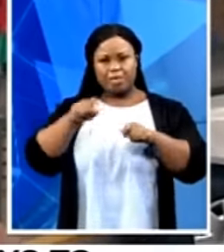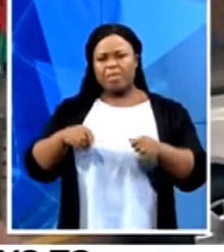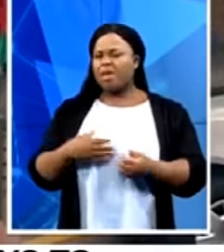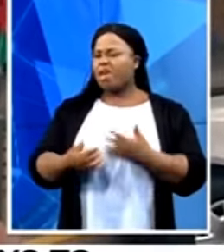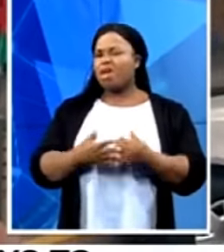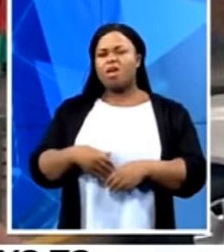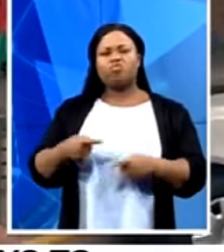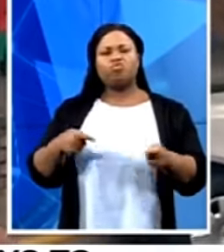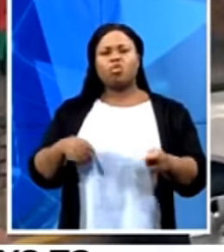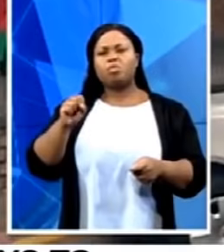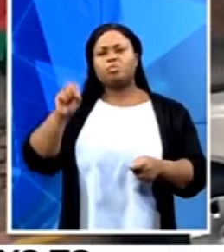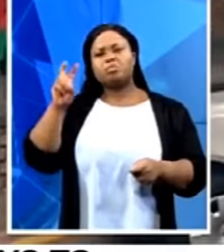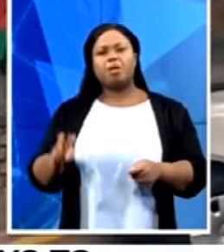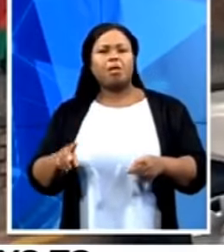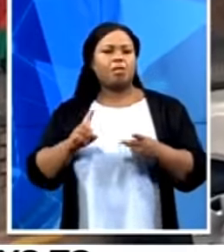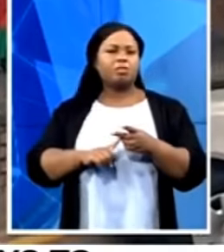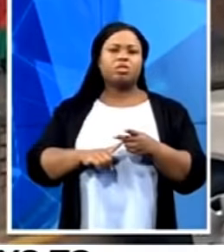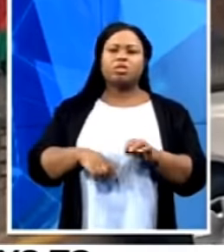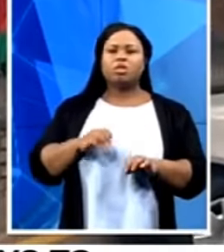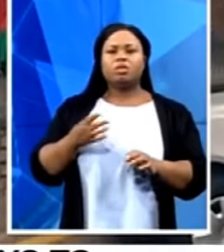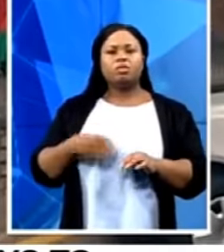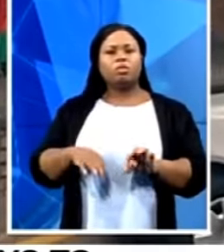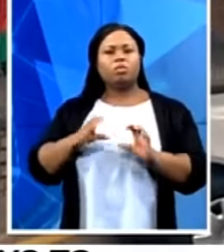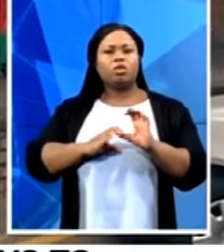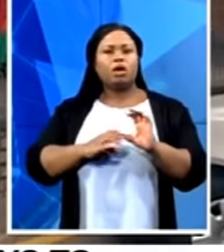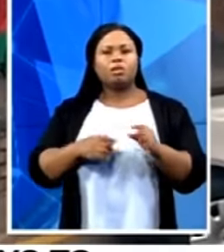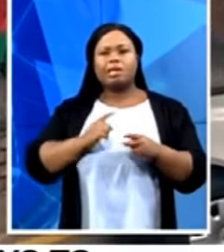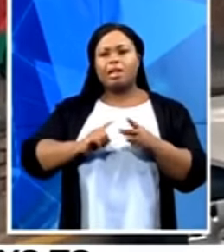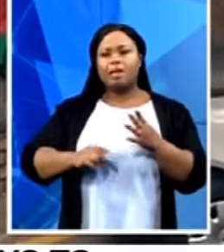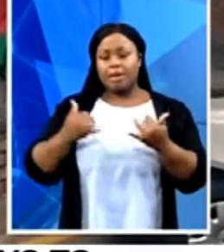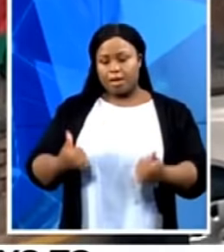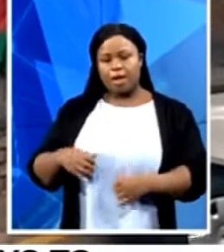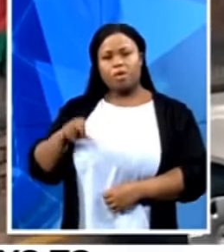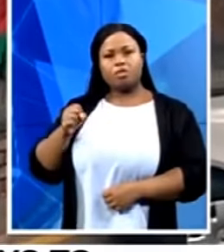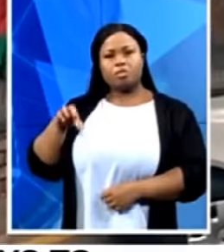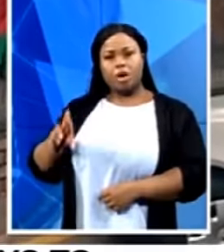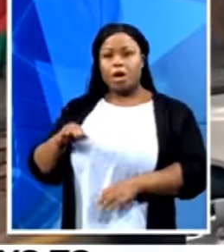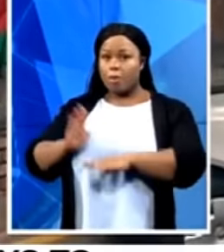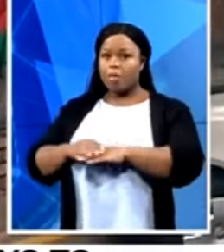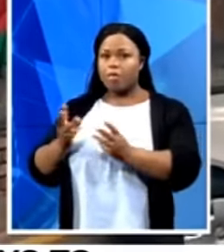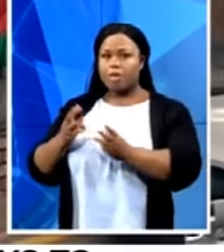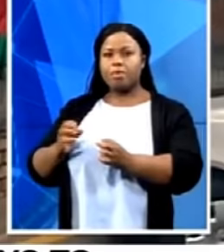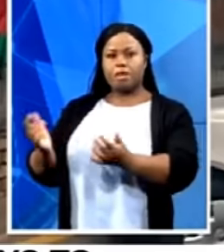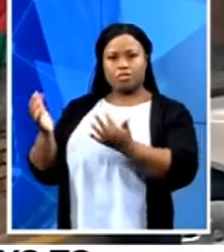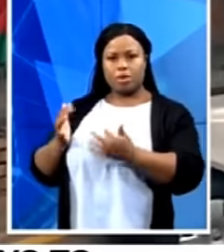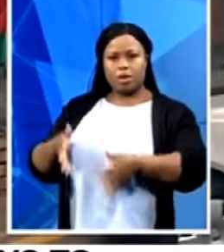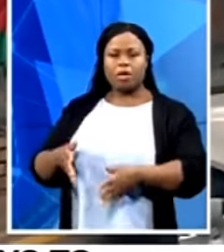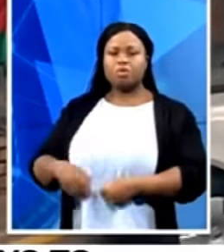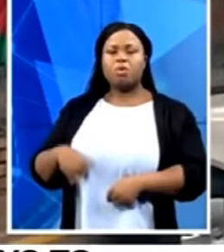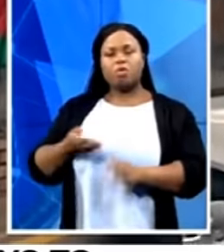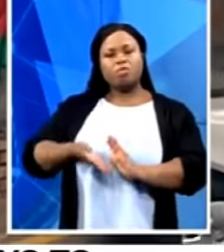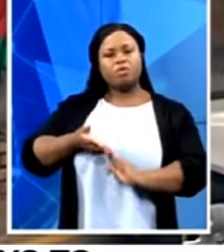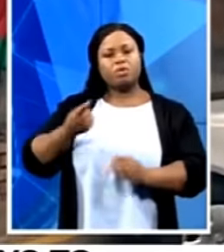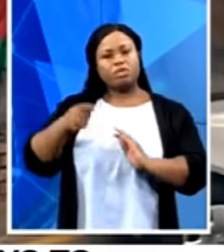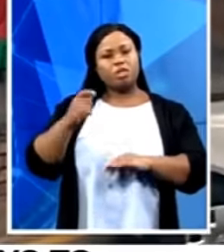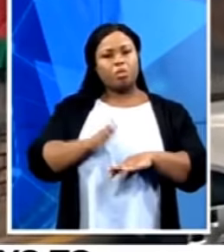now increased their people coming in, so you can just increase it in yourselves, in your own areas. Keep the people satisfied, and you keep your